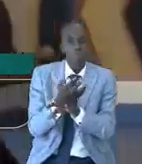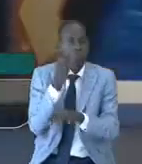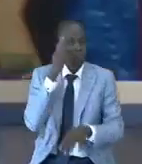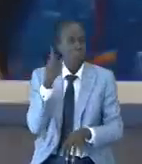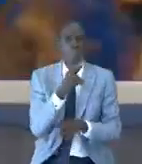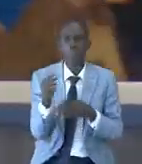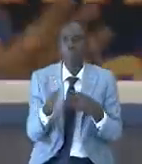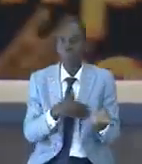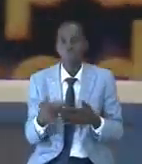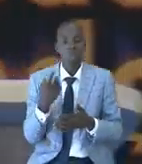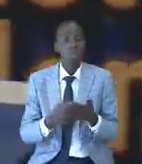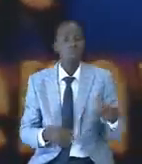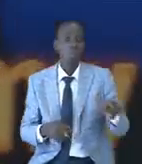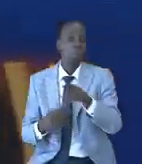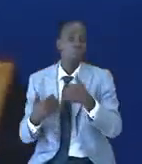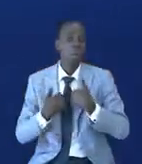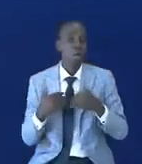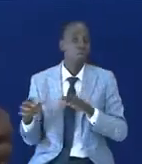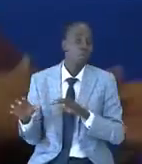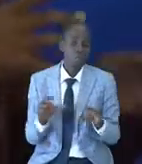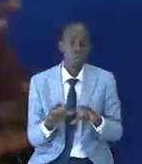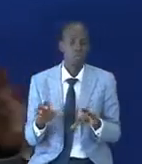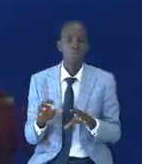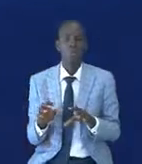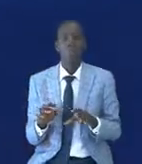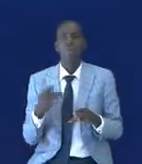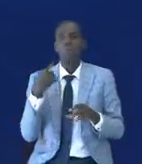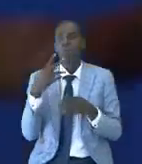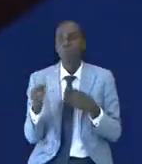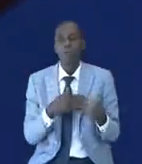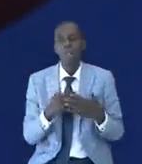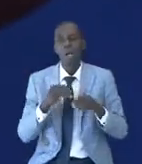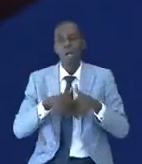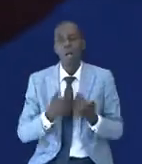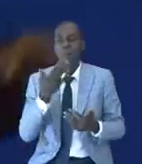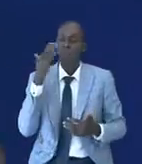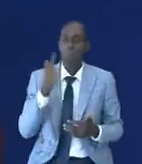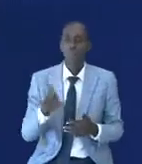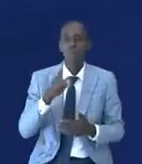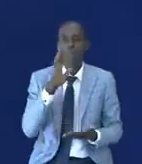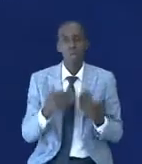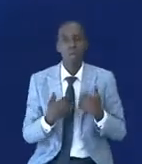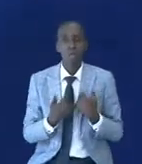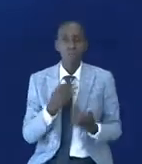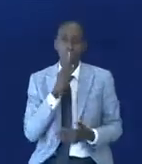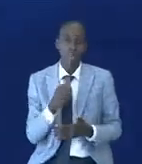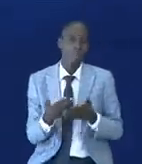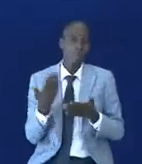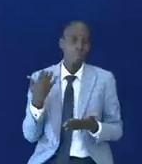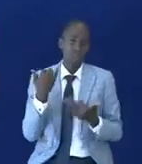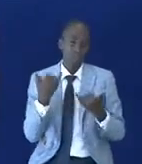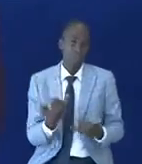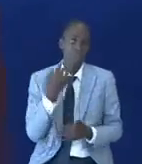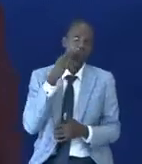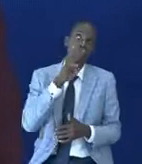have done, how guilty you might have felt, you might have gone off the line, behold the